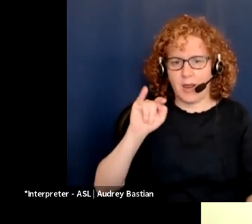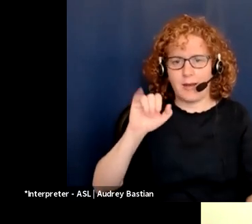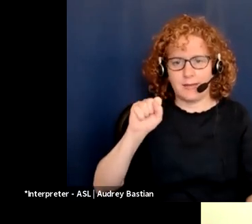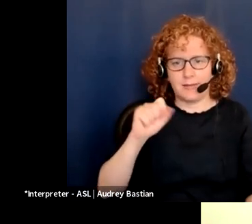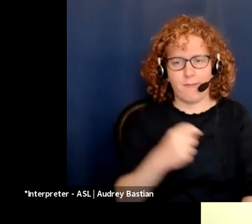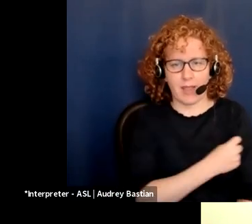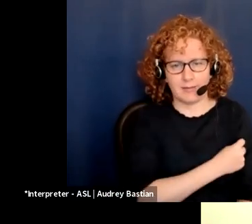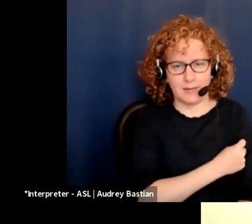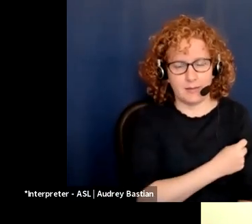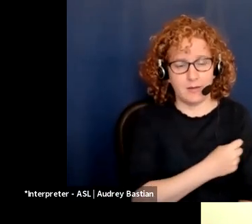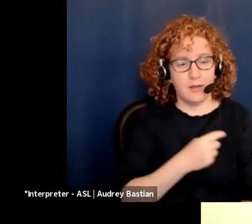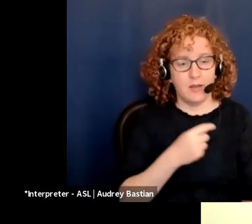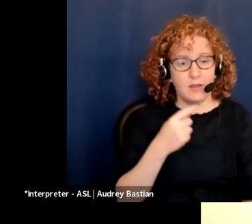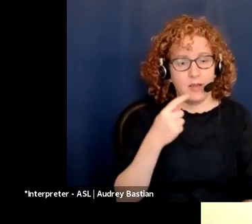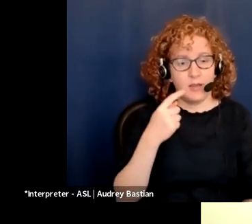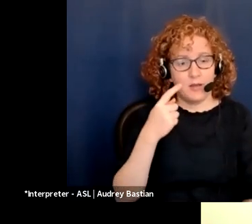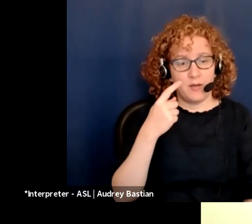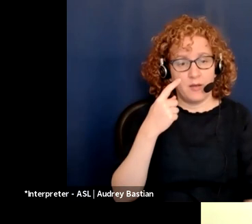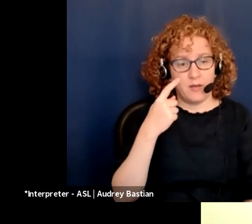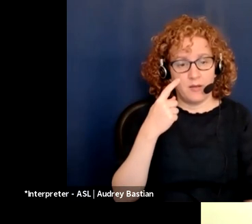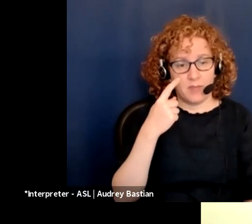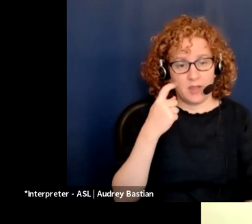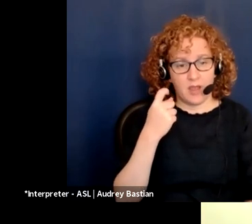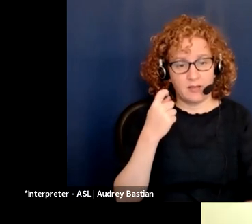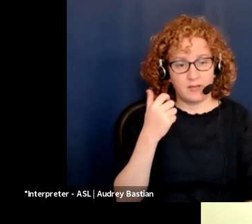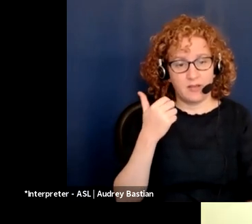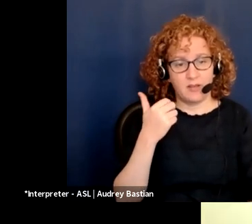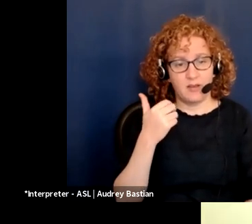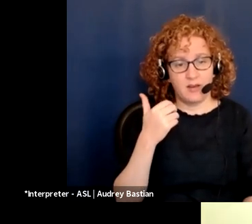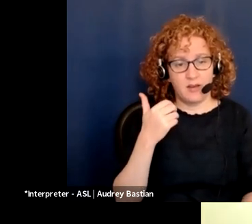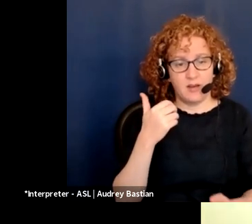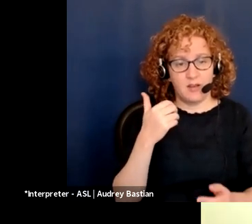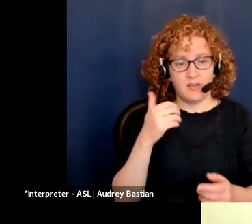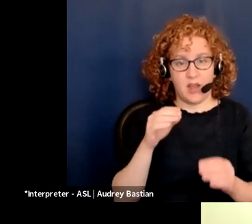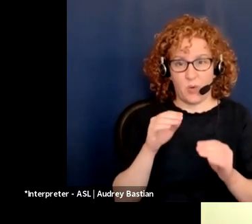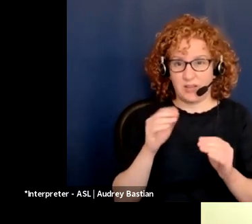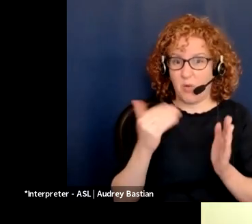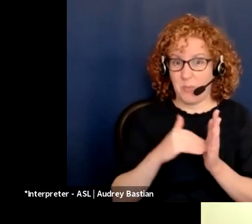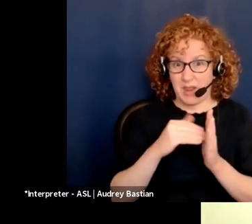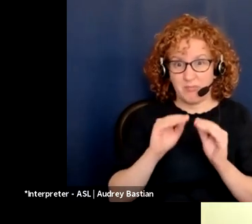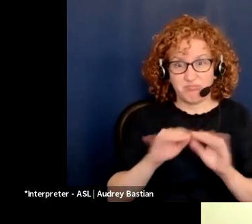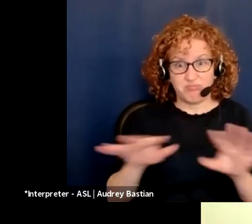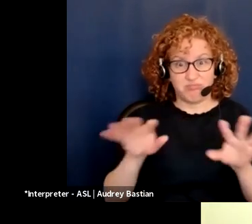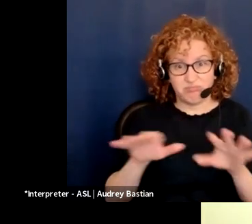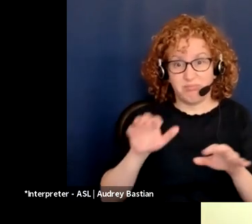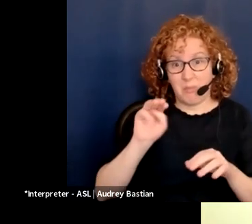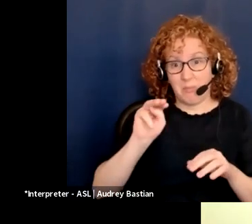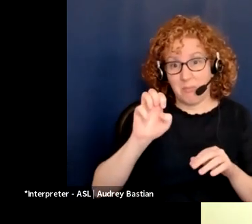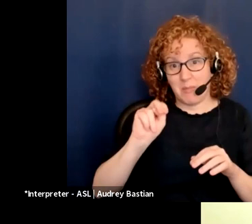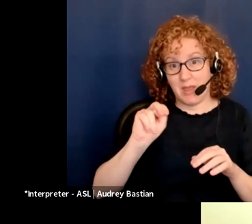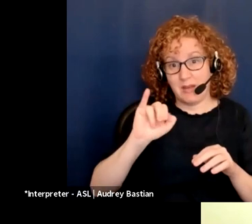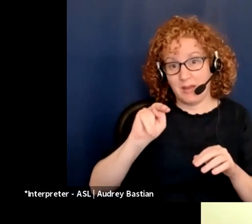unfortunately hit with a repeated deadly meningitis outbreak among college students.